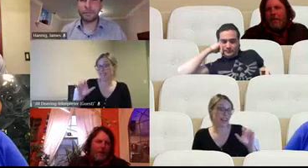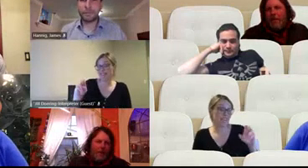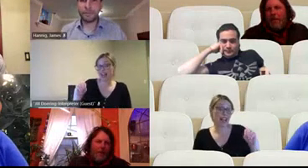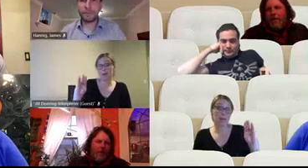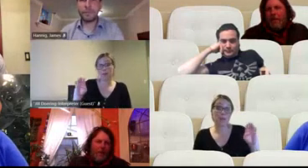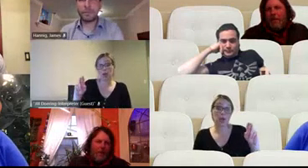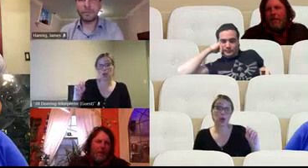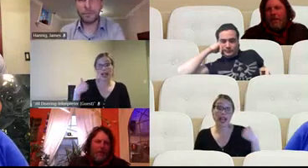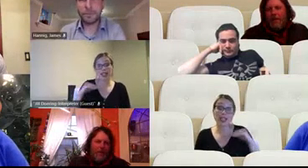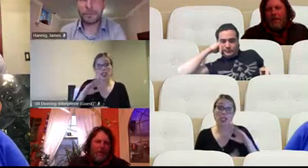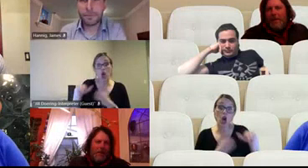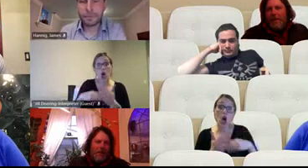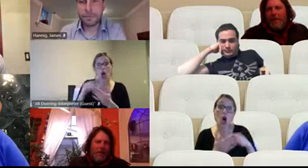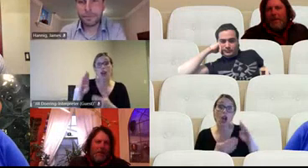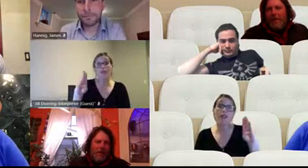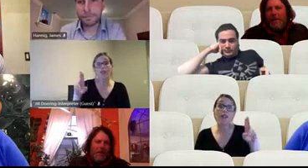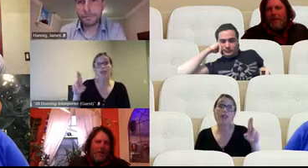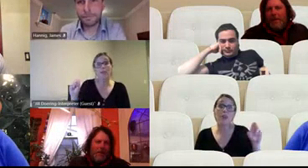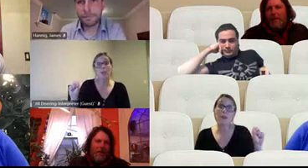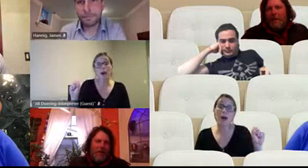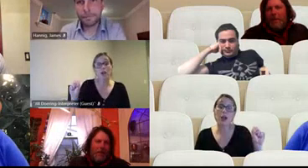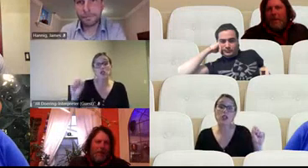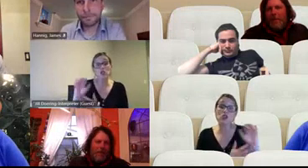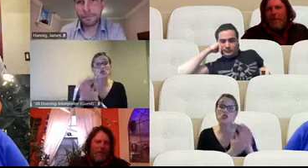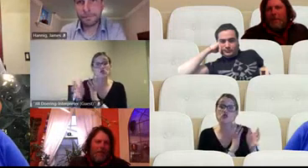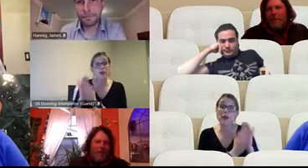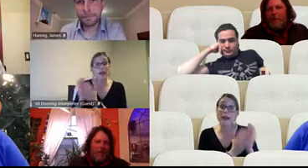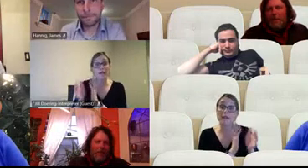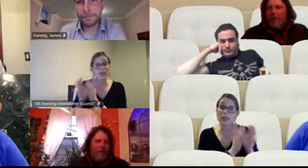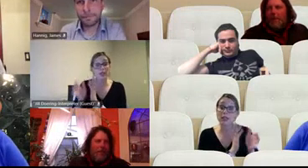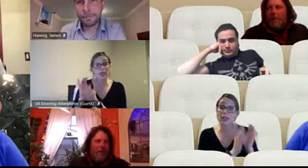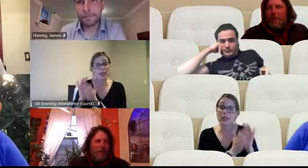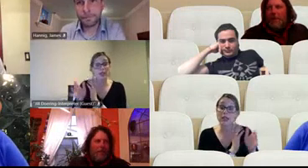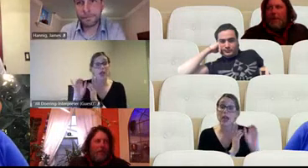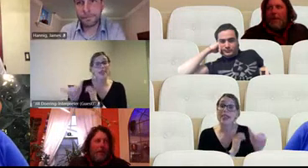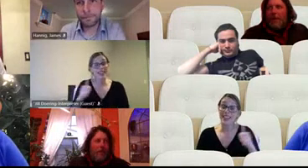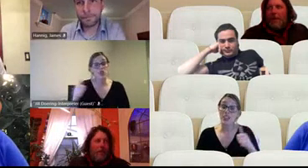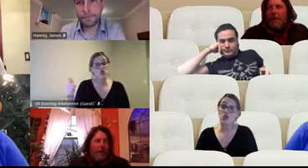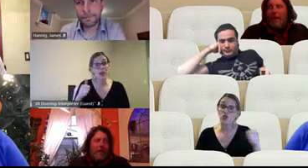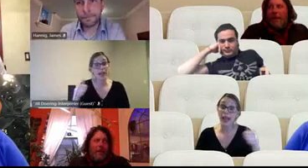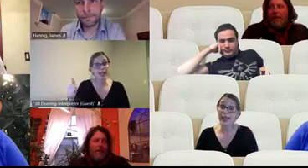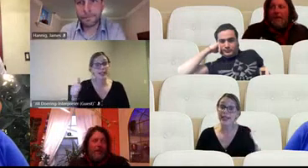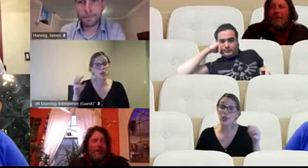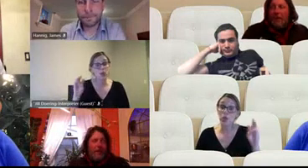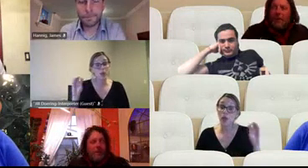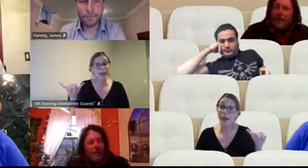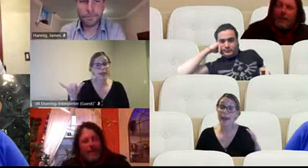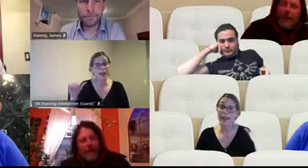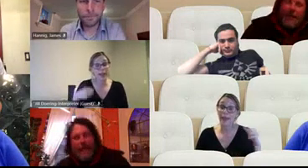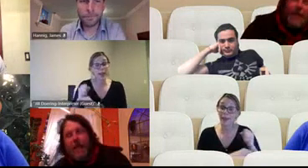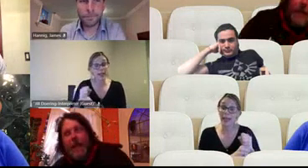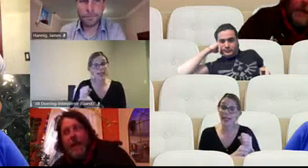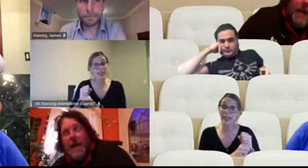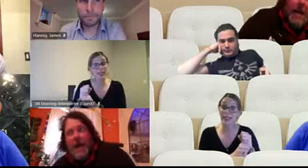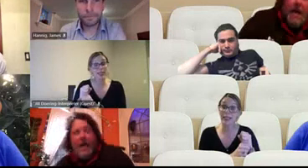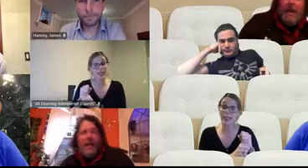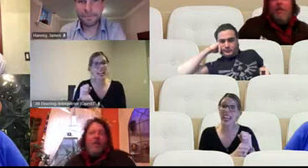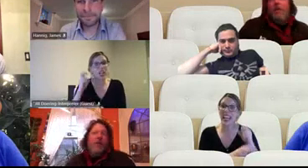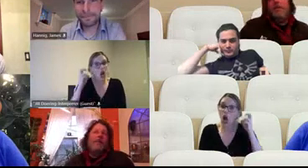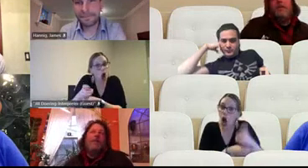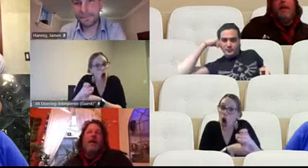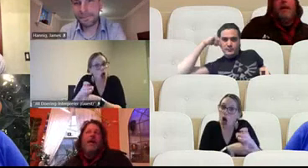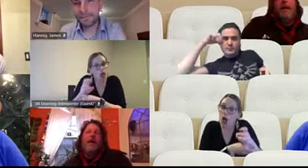that's something that we haven't talked about. That's really a transit way that makes it more difficult for a protected bike lane. And